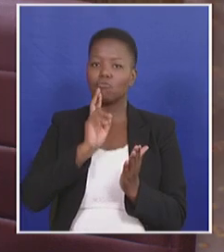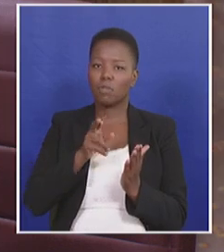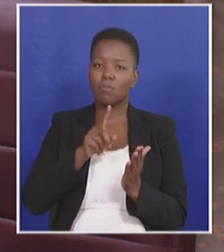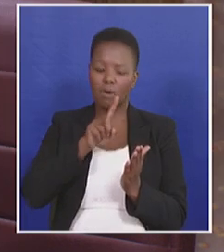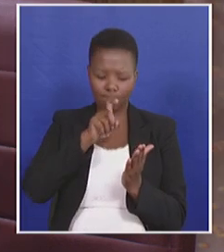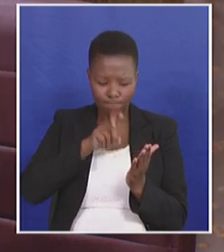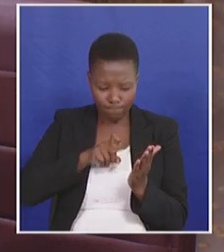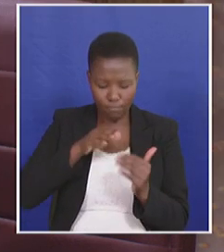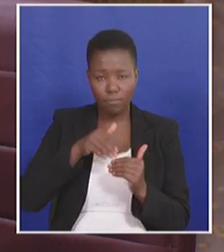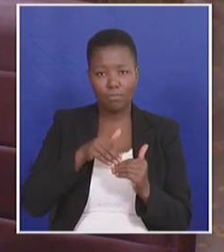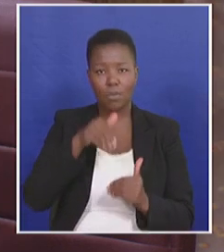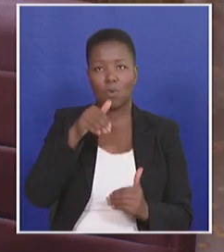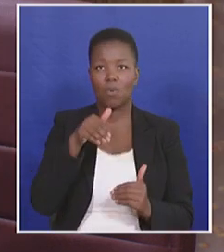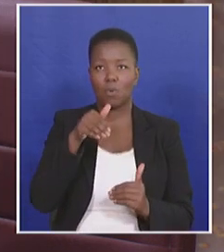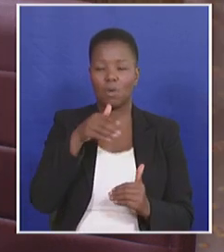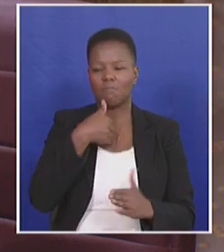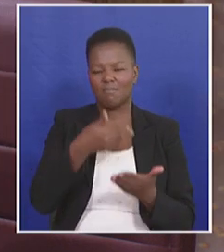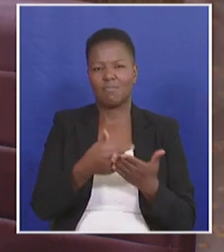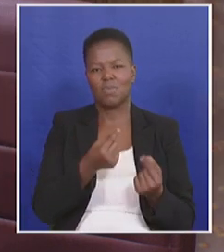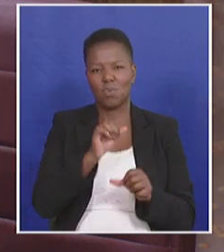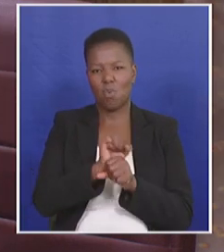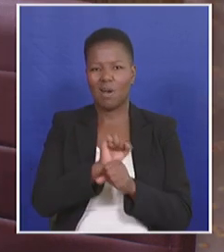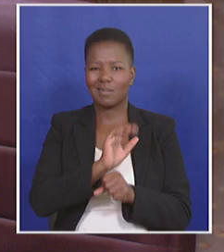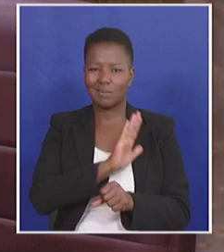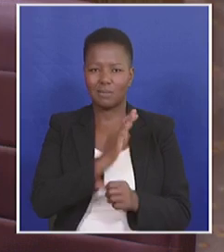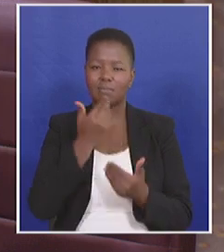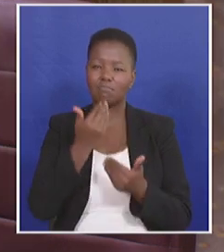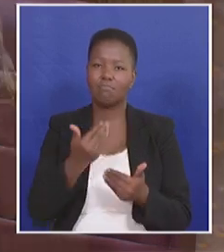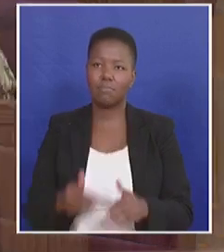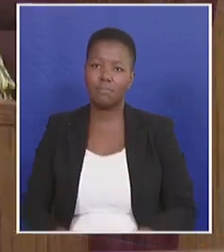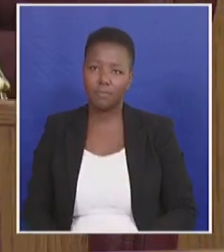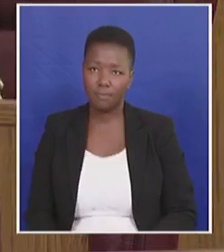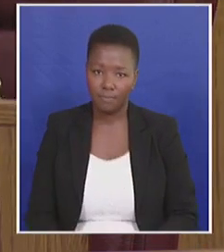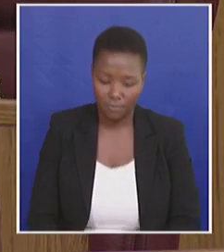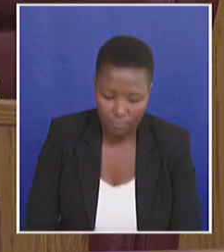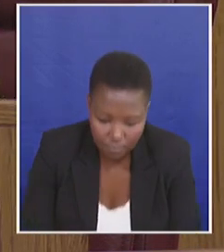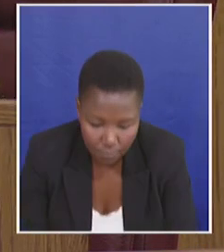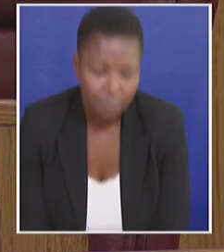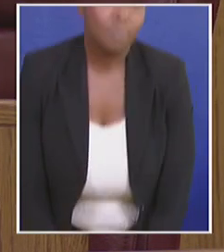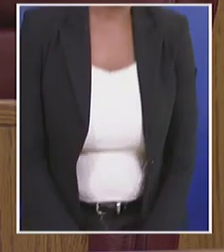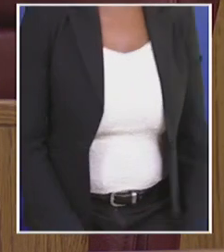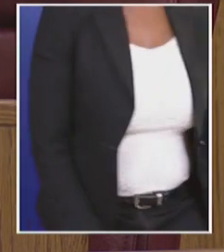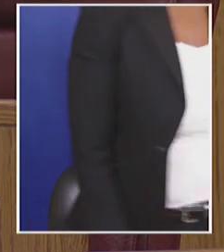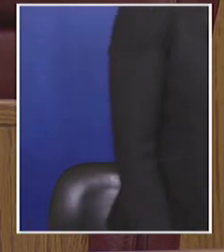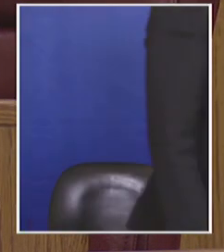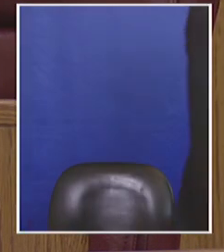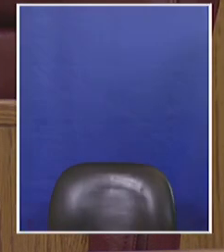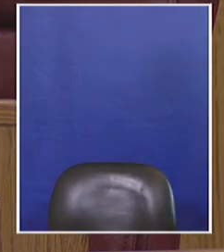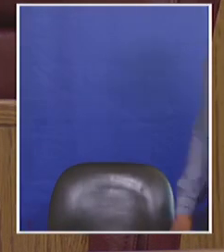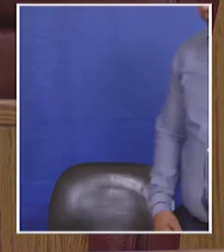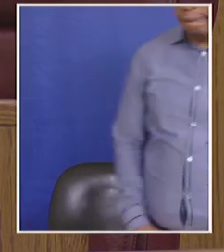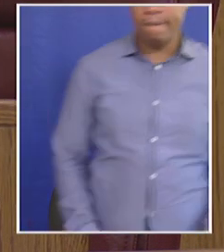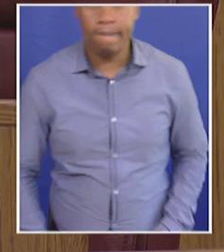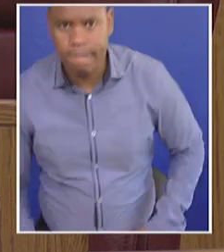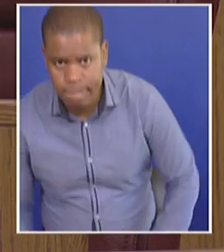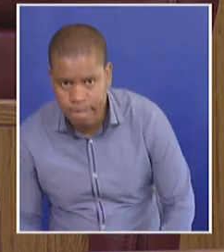the details of the work done by the National Forum to date. Thank you. Thank you, Deputy Minister. Honourable Timbi,